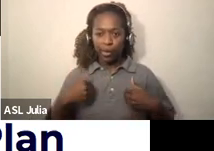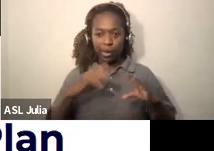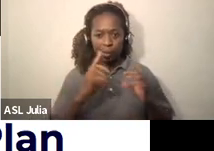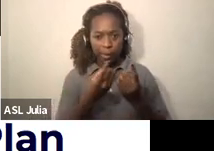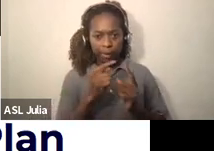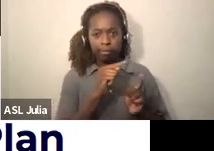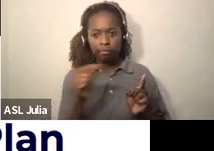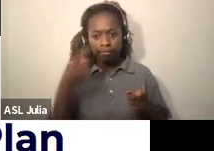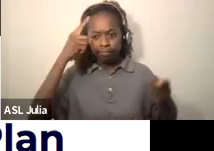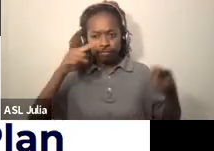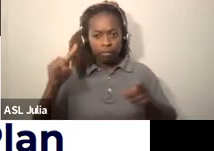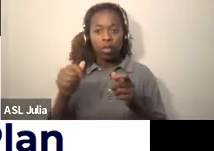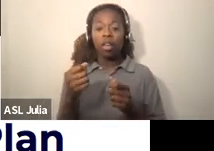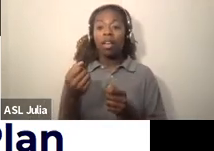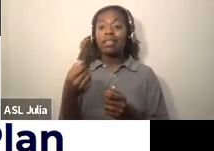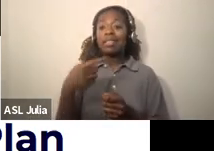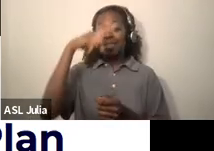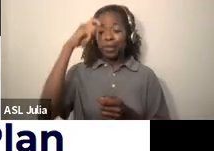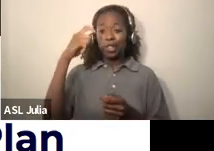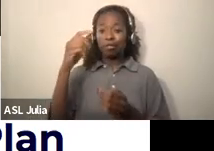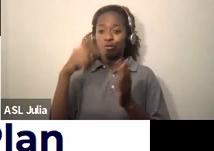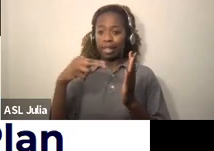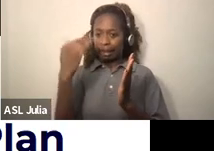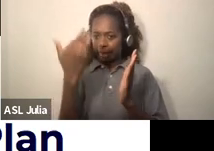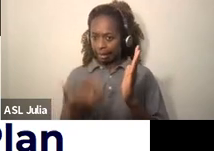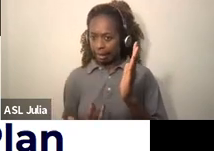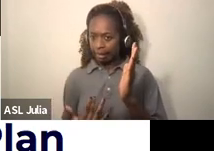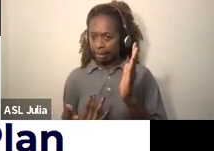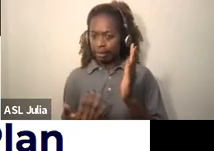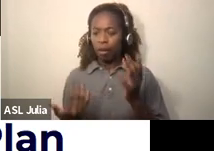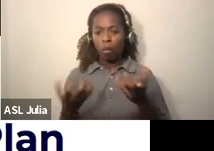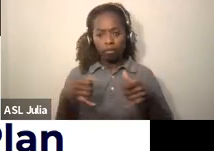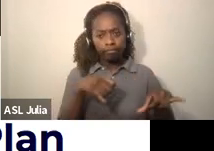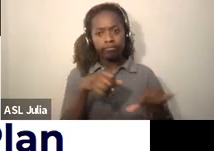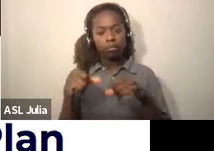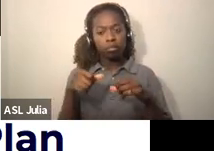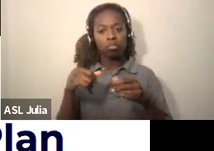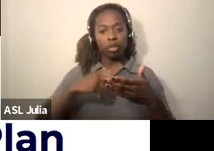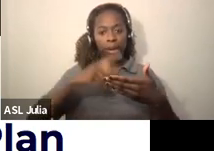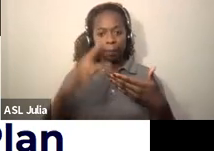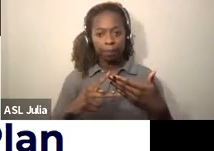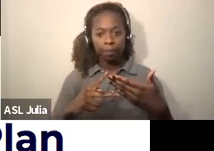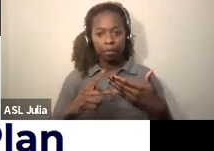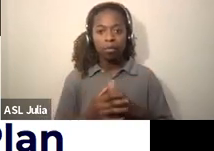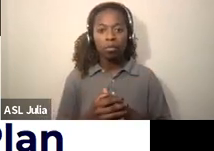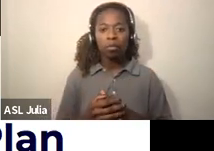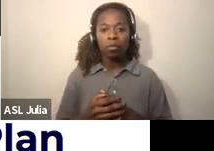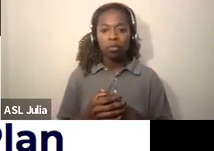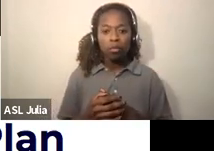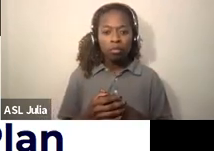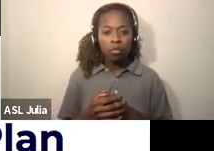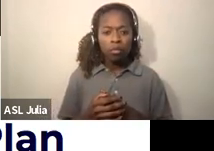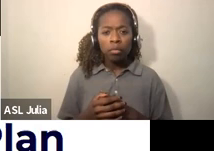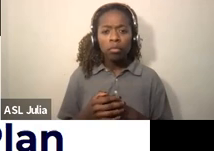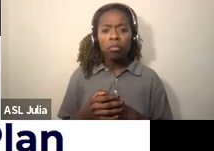lists and shared programming we also work with a partner called wonder more a non-profit that brings a diverse set of